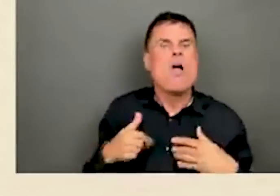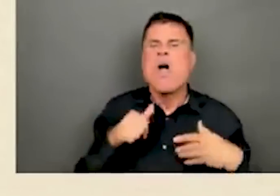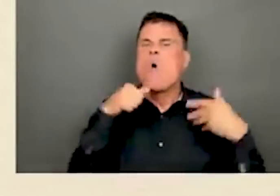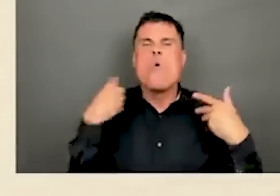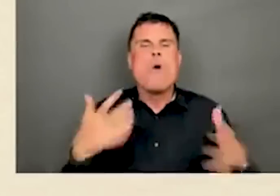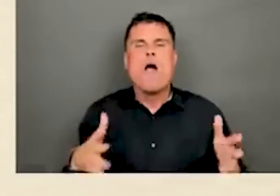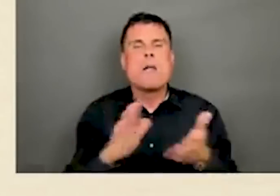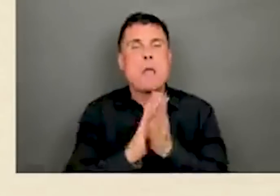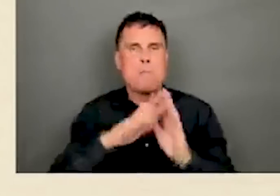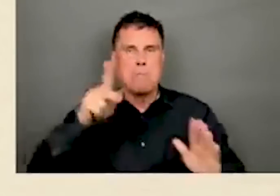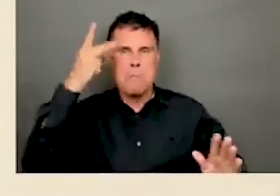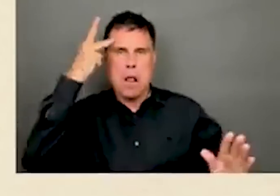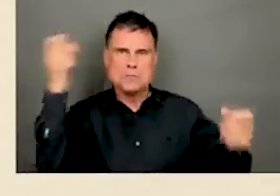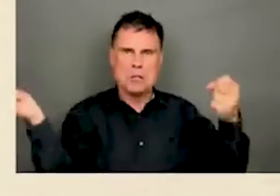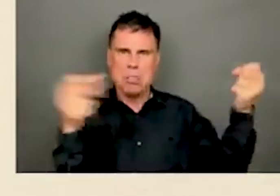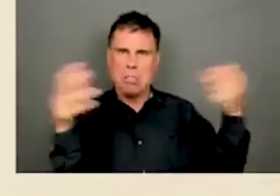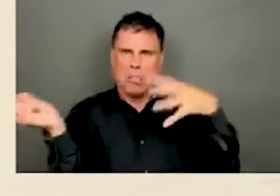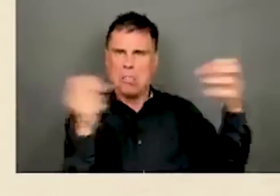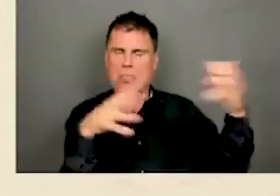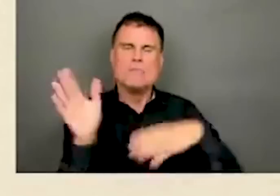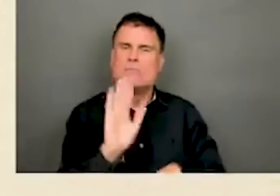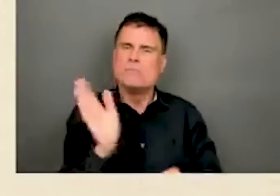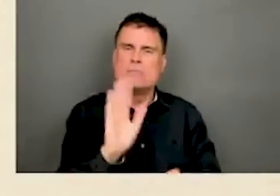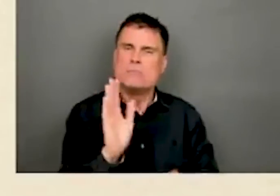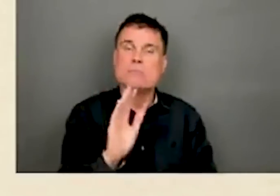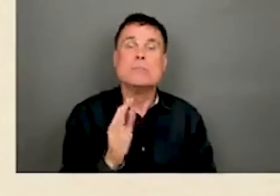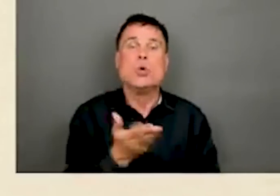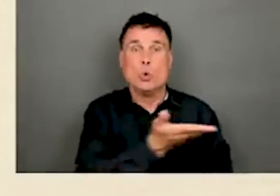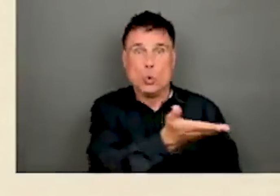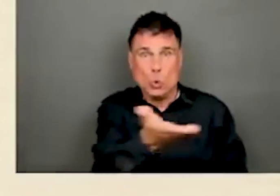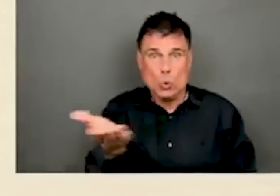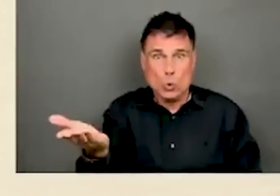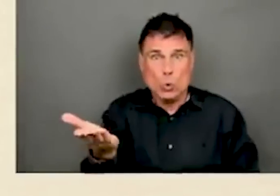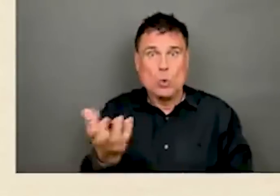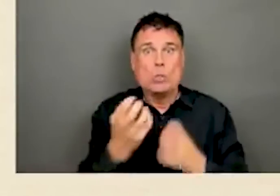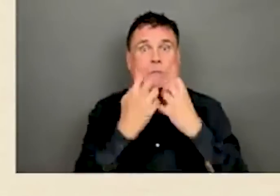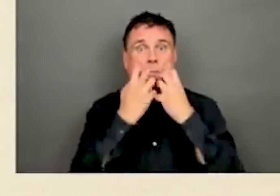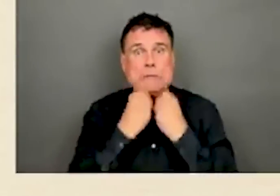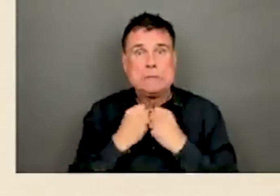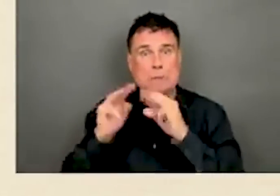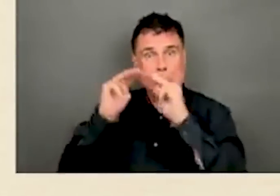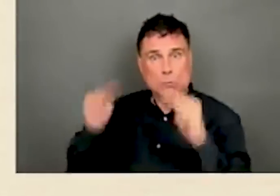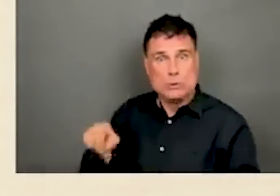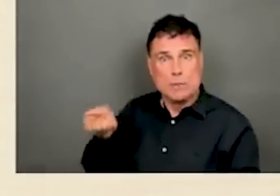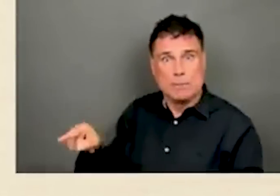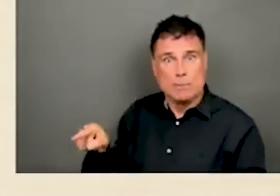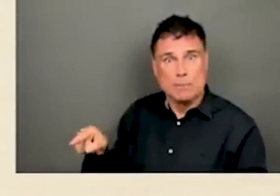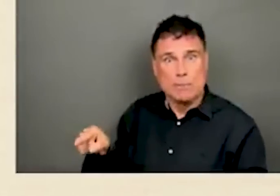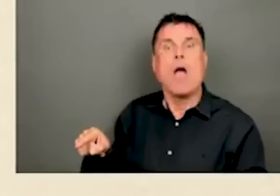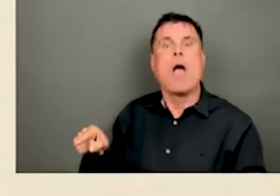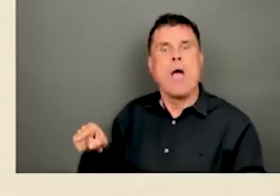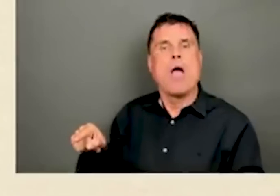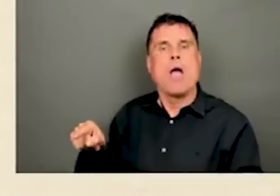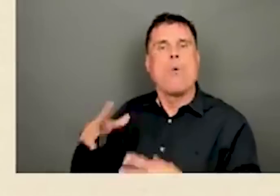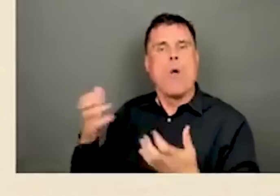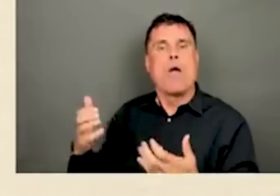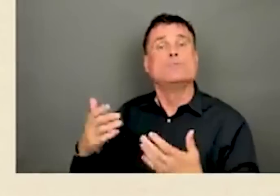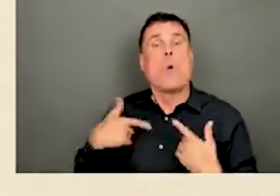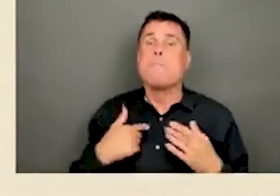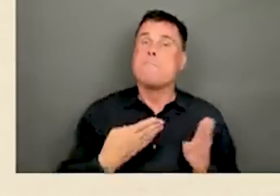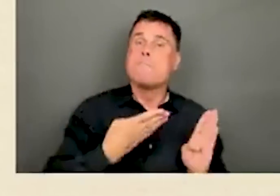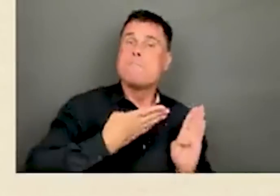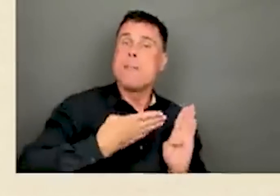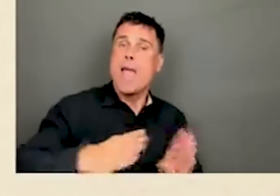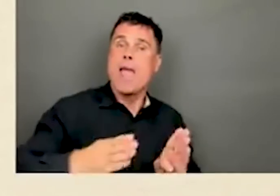the people who care about it to come forward, come up with a plan, and it will be a better plan than the one we brought forward because the public has